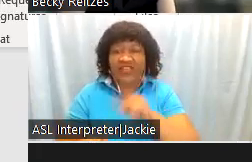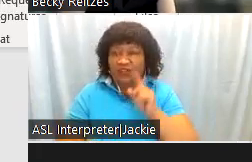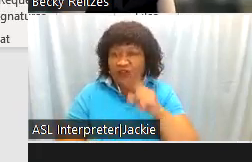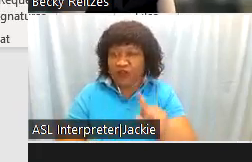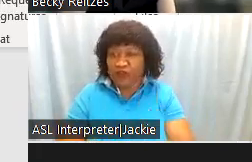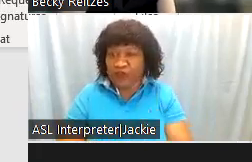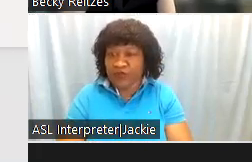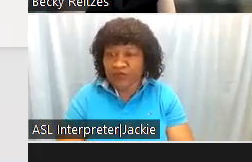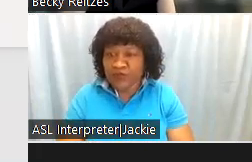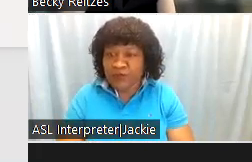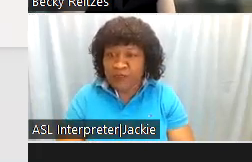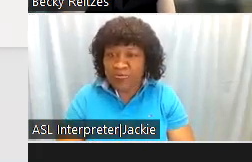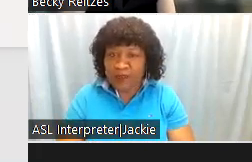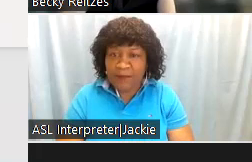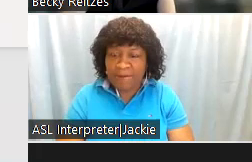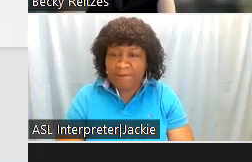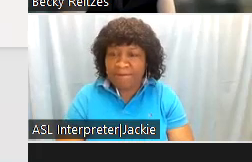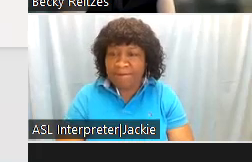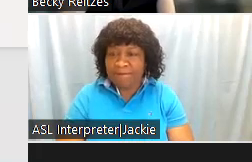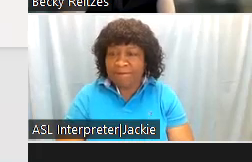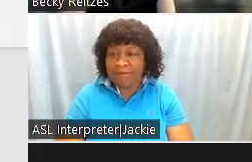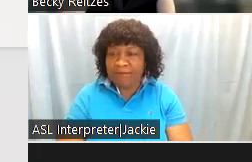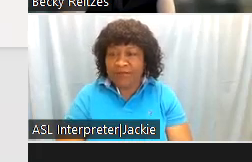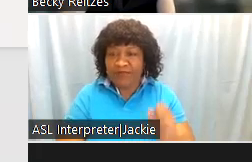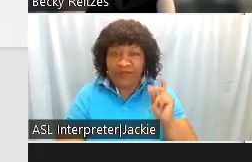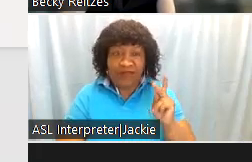Oops, y'all don't need to see that.